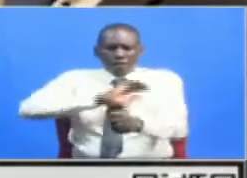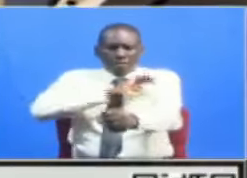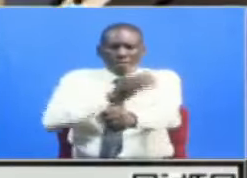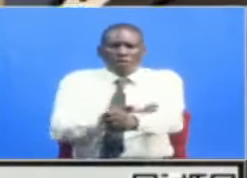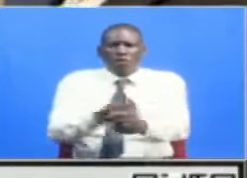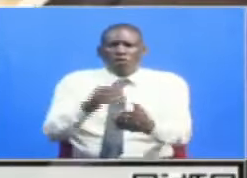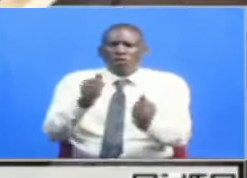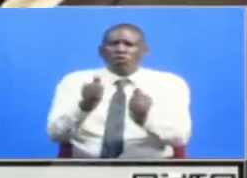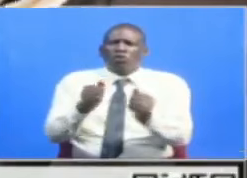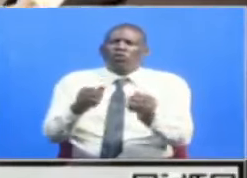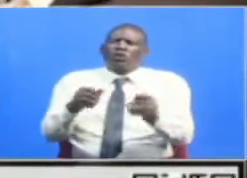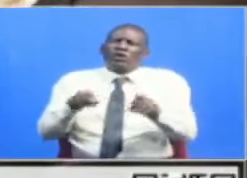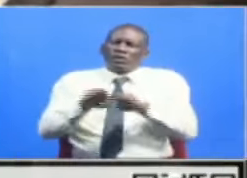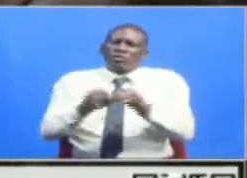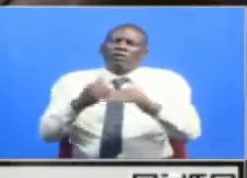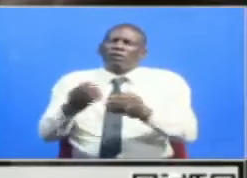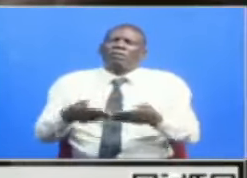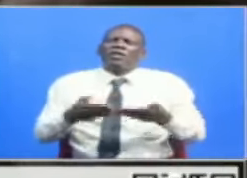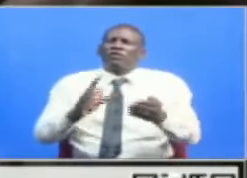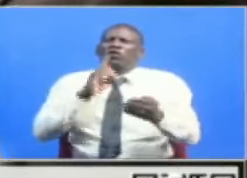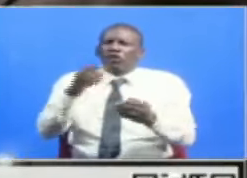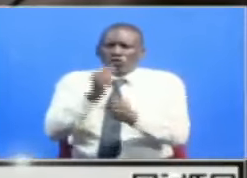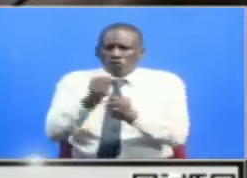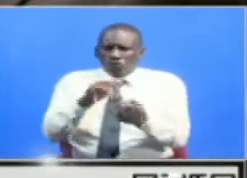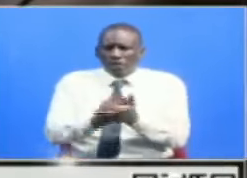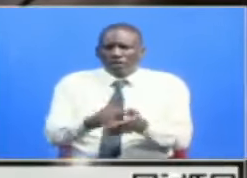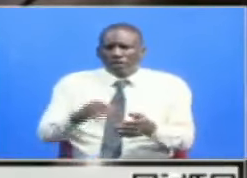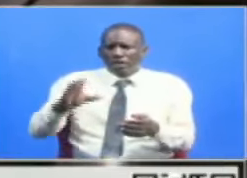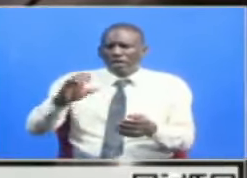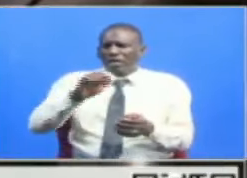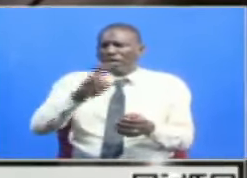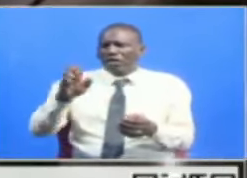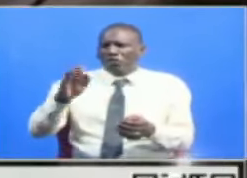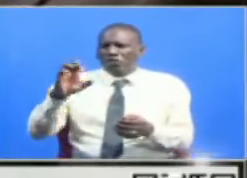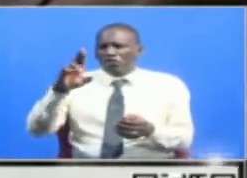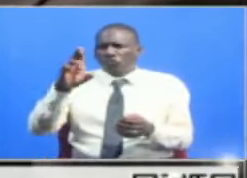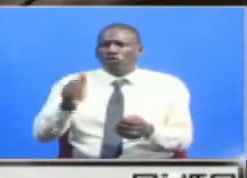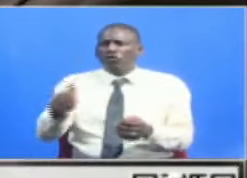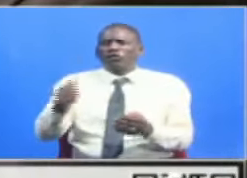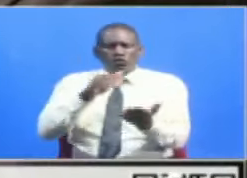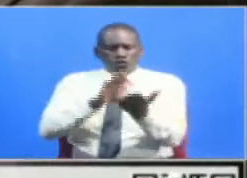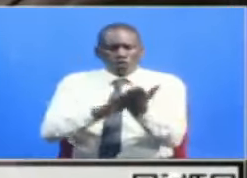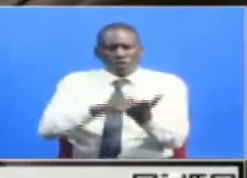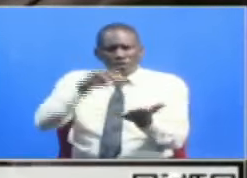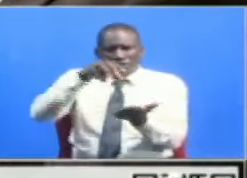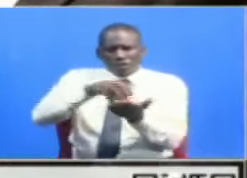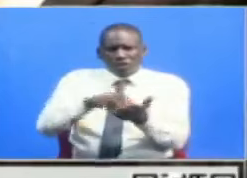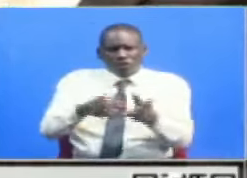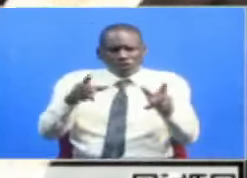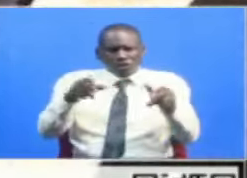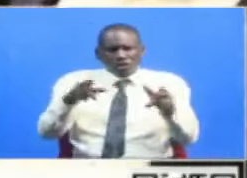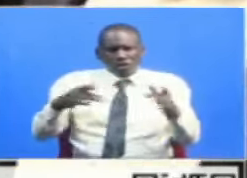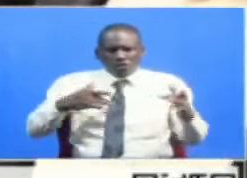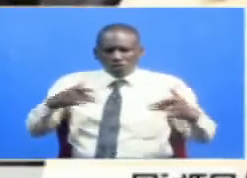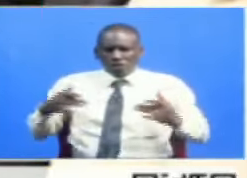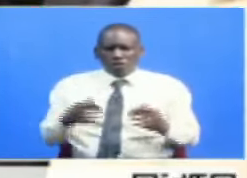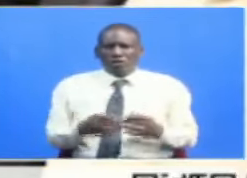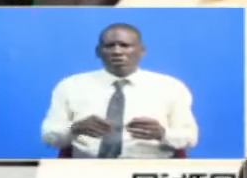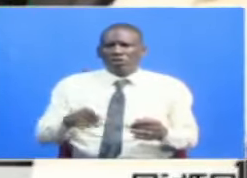orders to do so. Carrefour equally refused to reply or comment on the case for our editorial consideration.